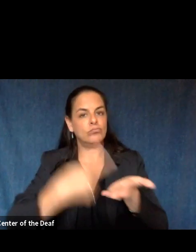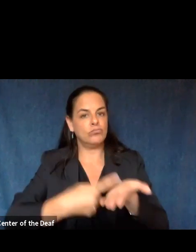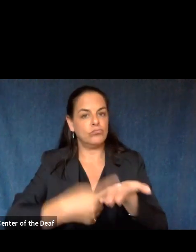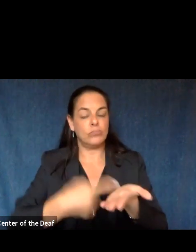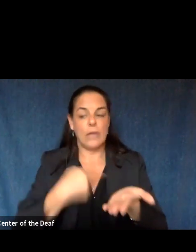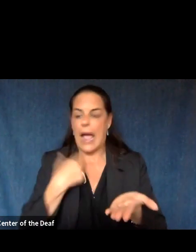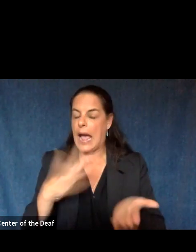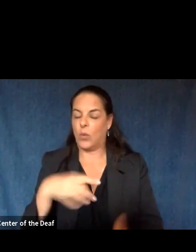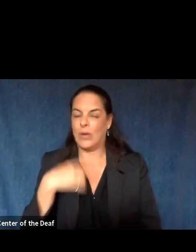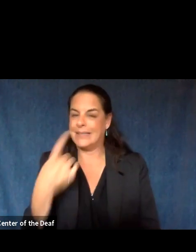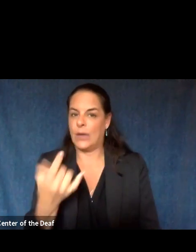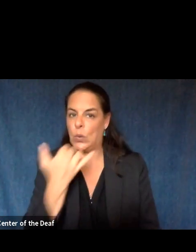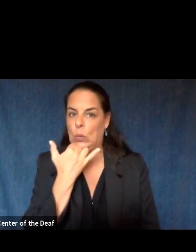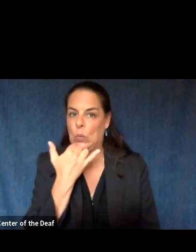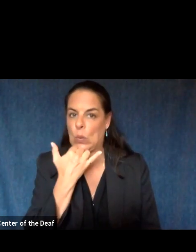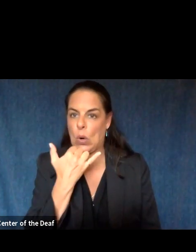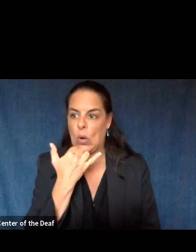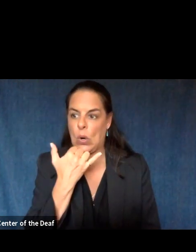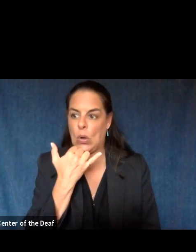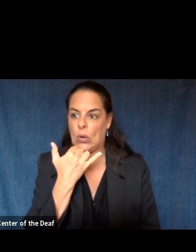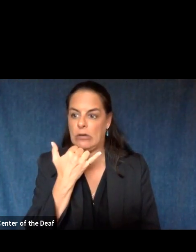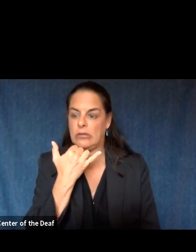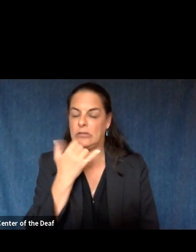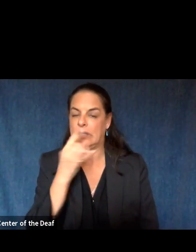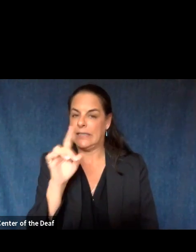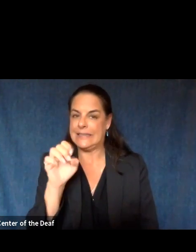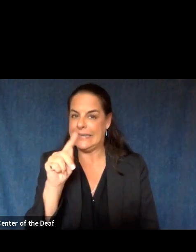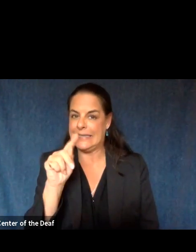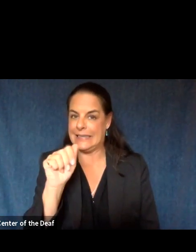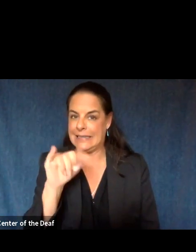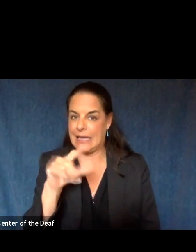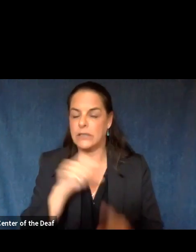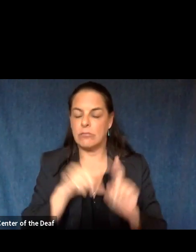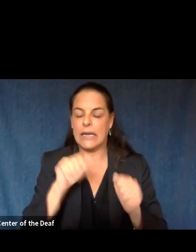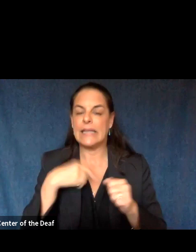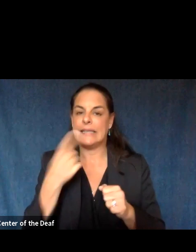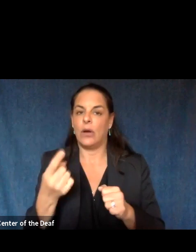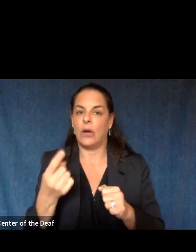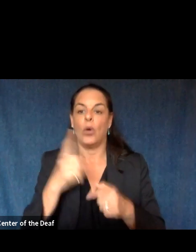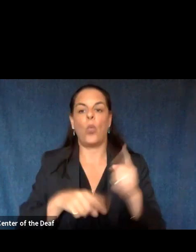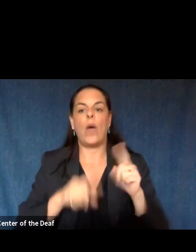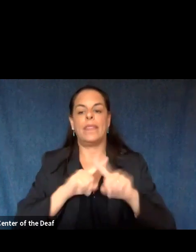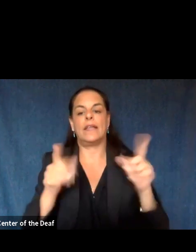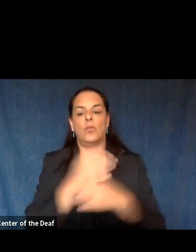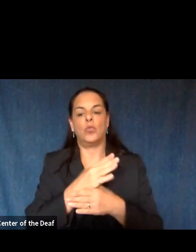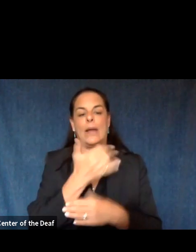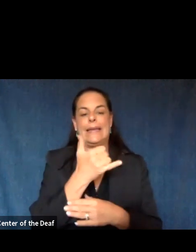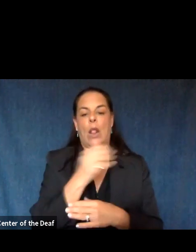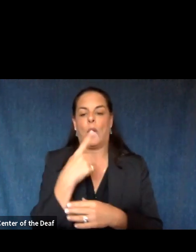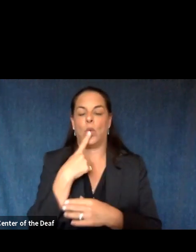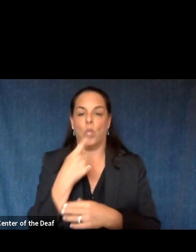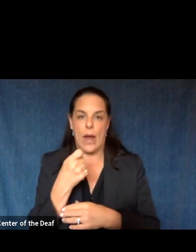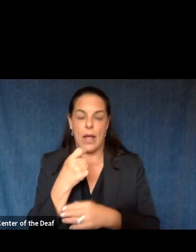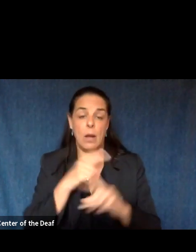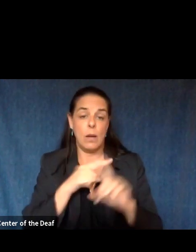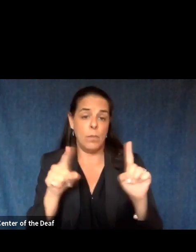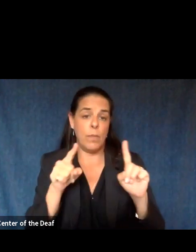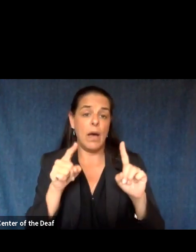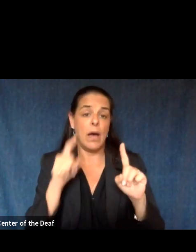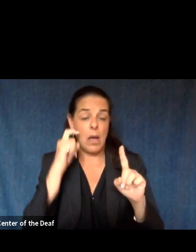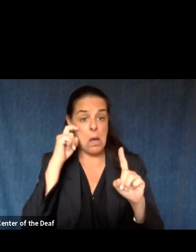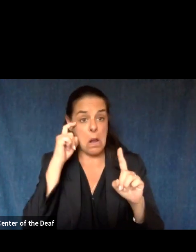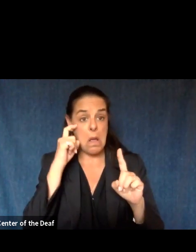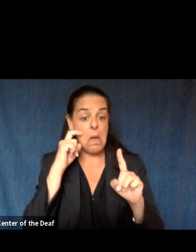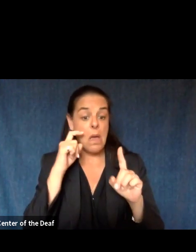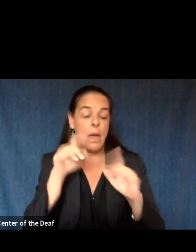want to give you the exact details wrong, but we can give you the details of what the difference is between a yellow and a red. But